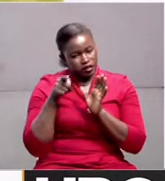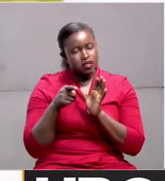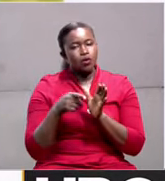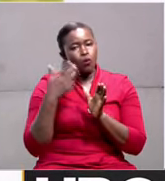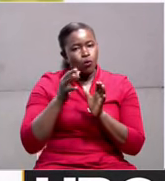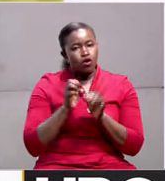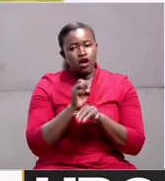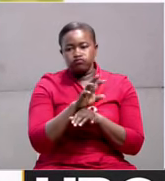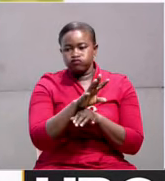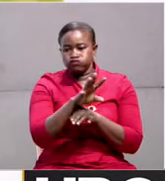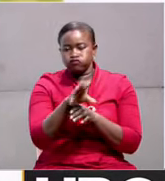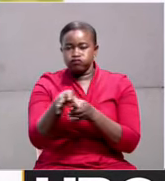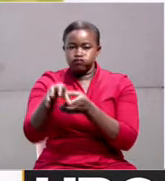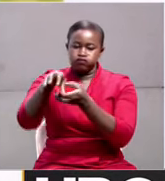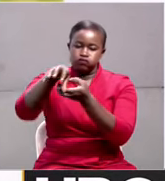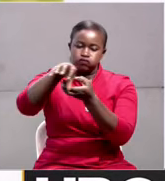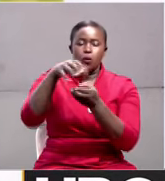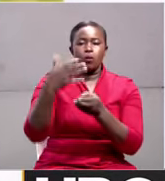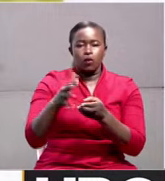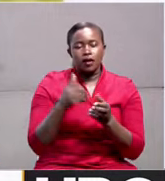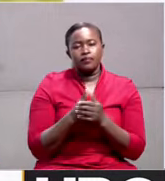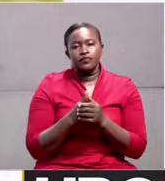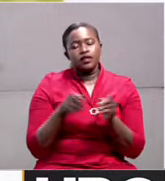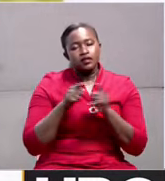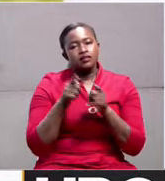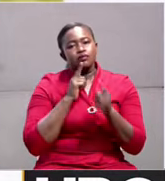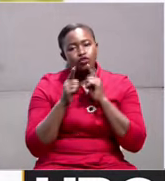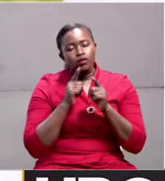You heard them talking of fertilizers.